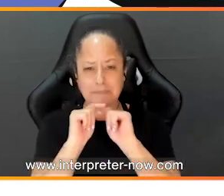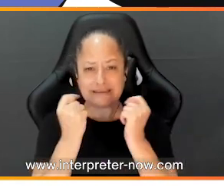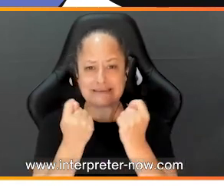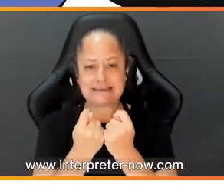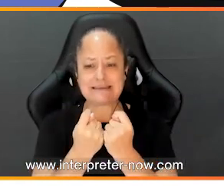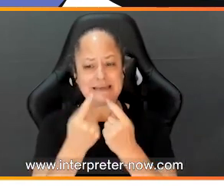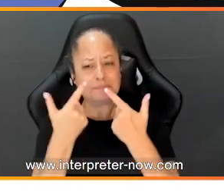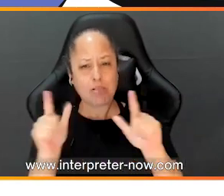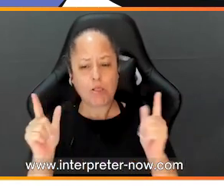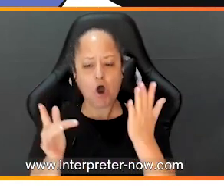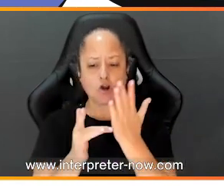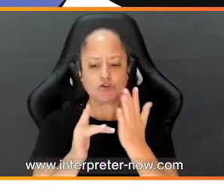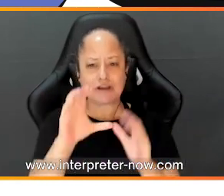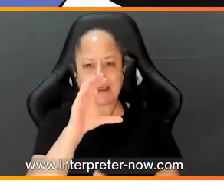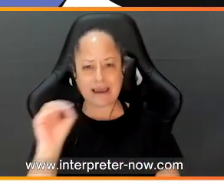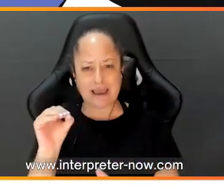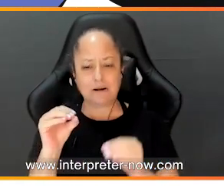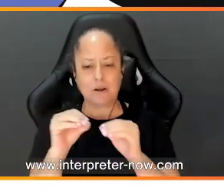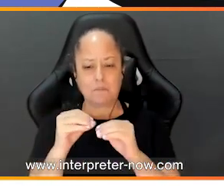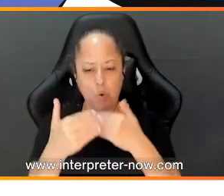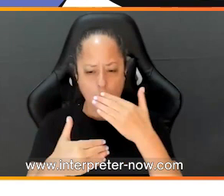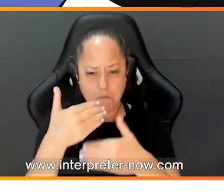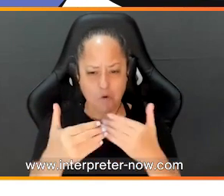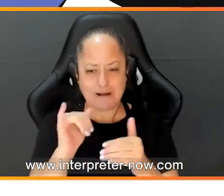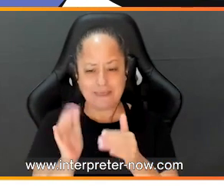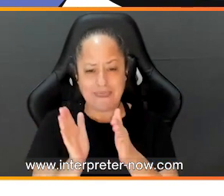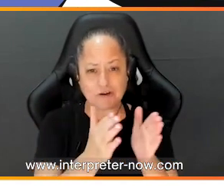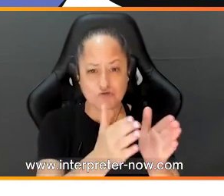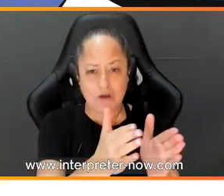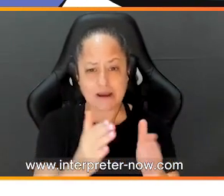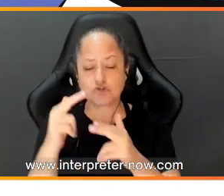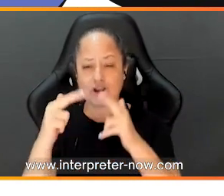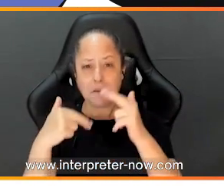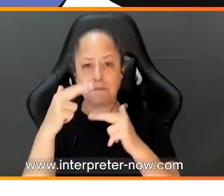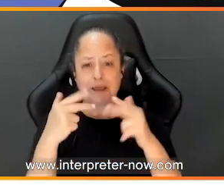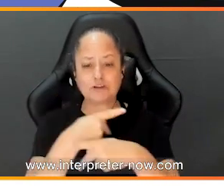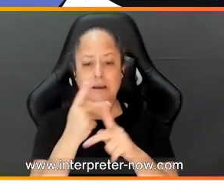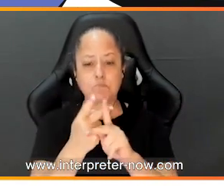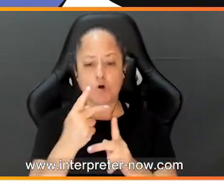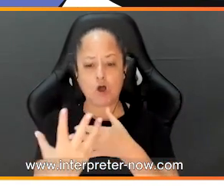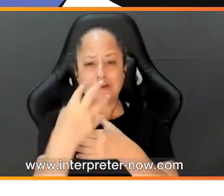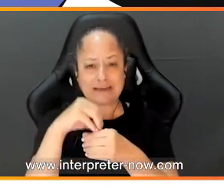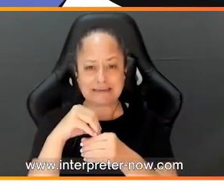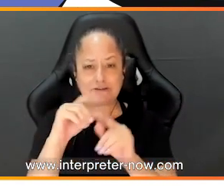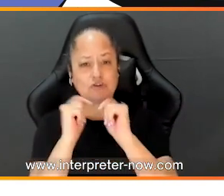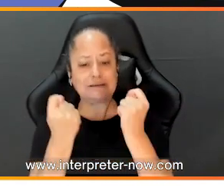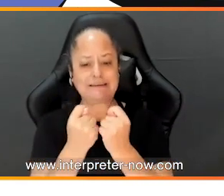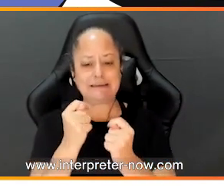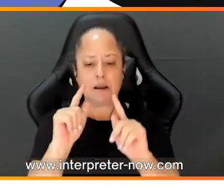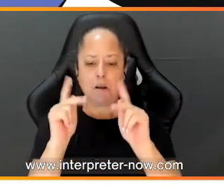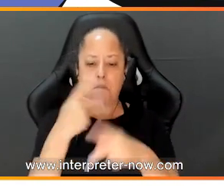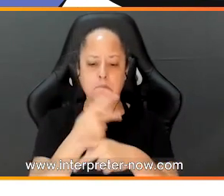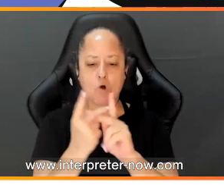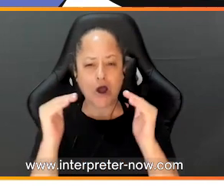nonprofits. And so I think there's a lot of work to be done, but you can't do it all at once. So to me, it's starting with, let's just do the